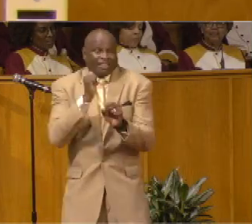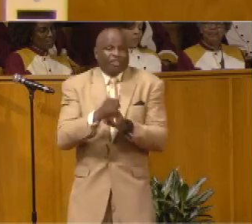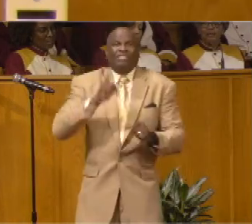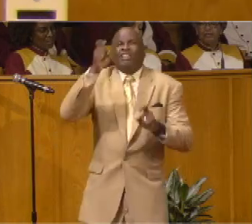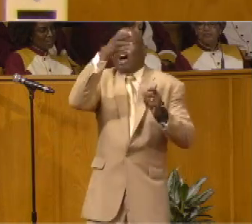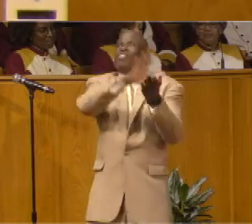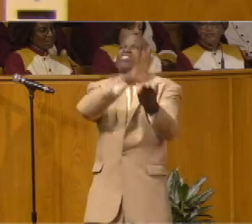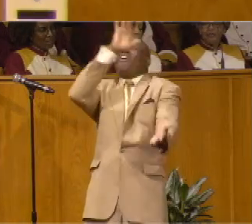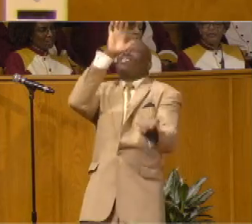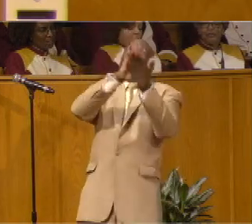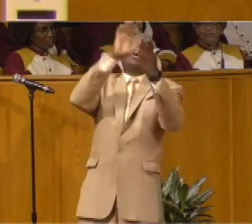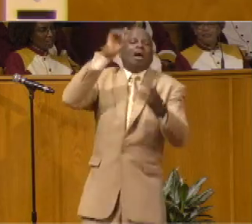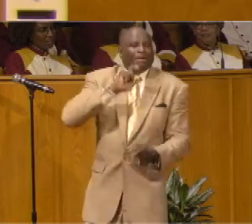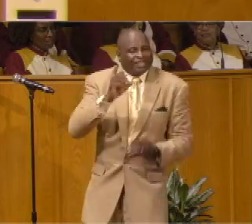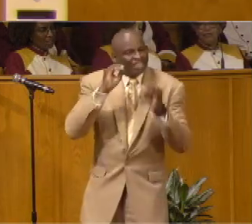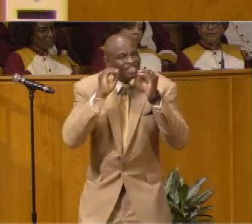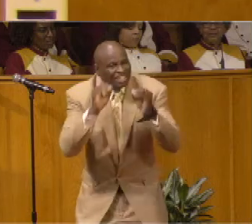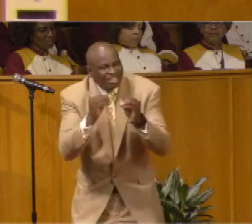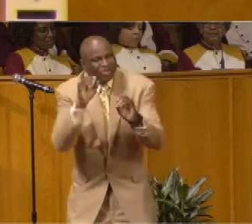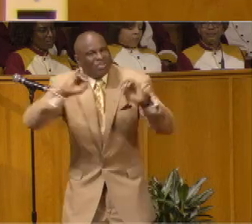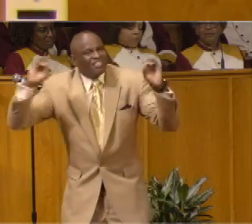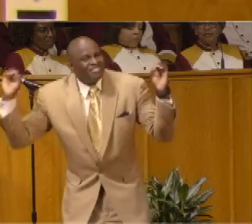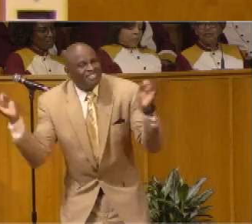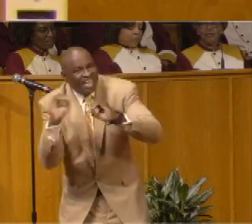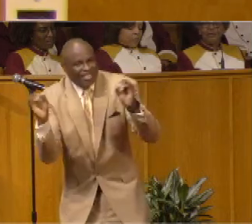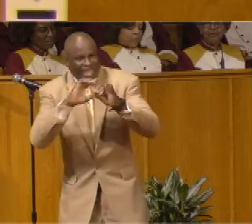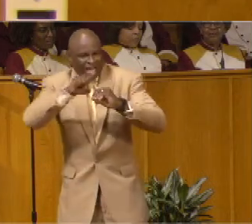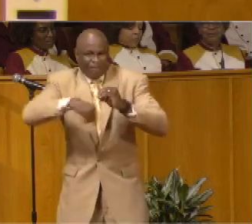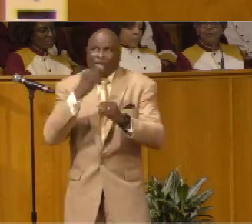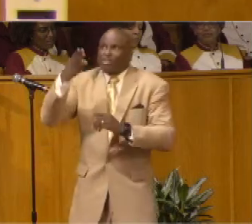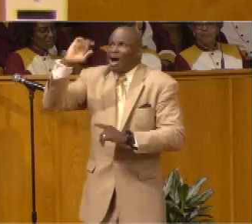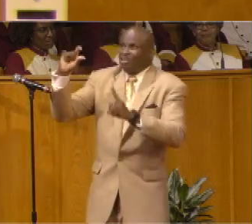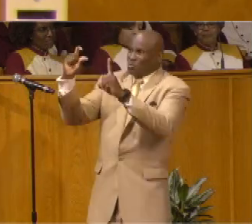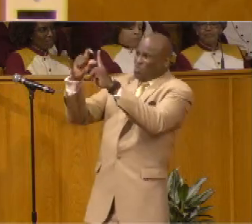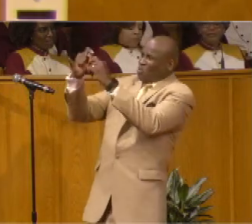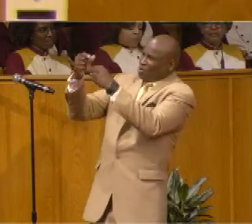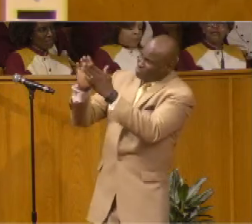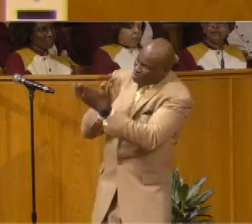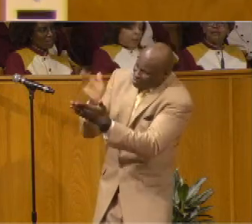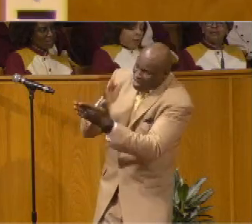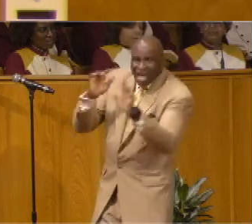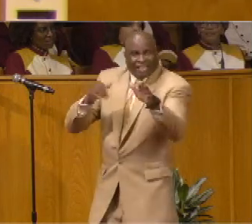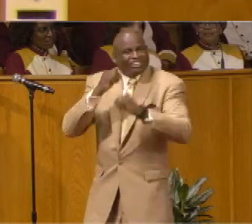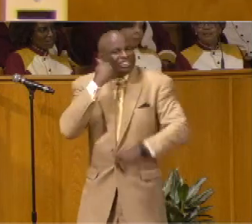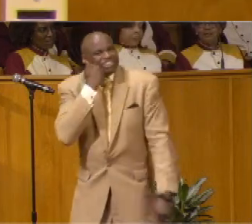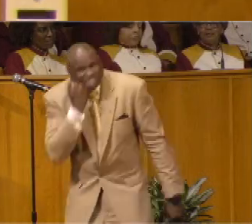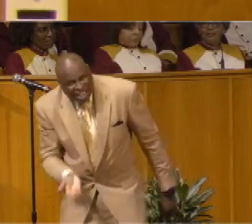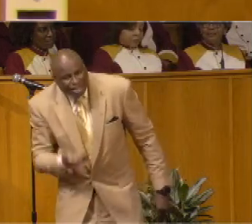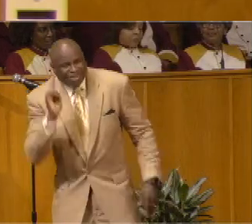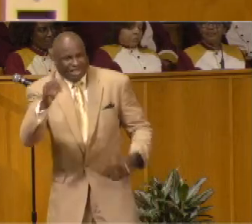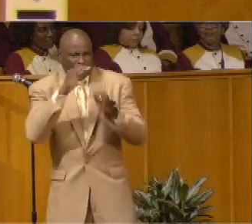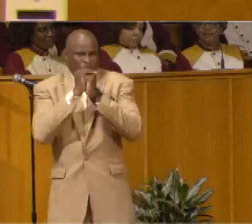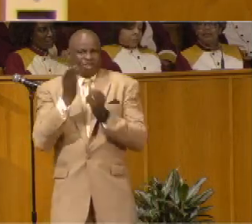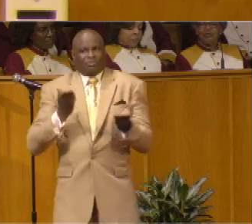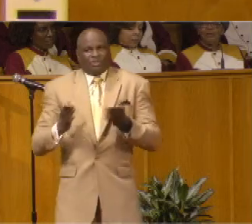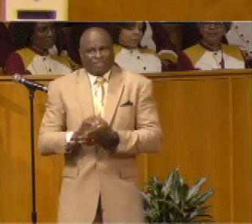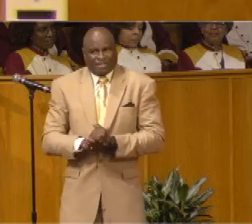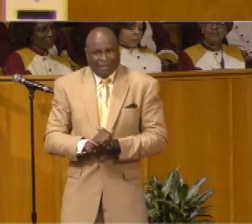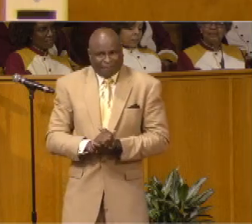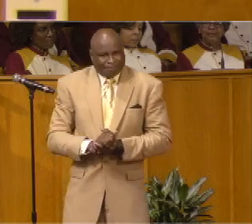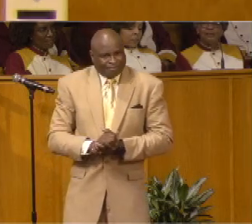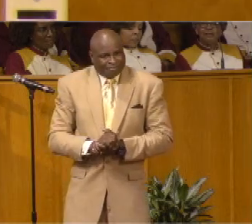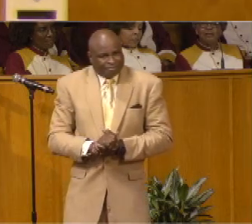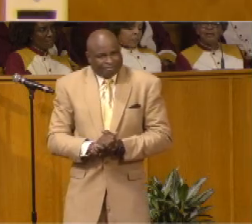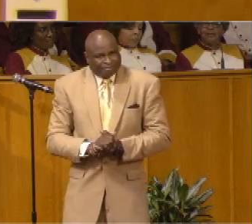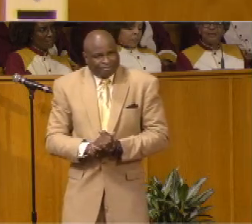God glory but doesn't teach you anything about the Word of God. Shame is the worship service.